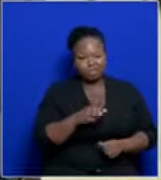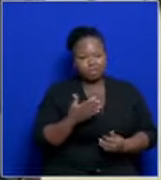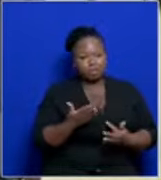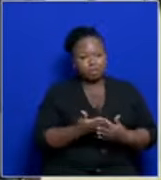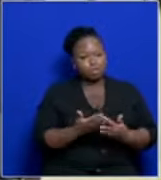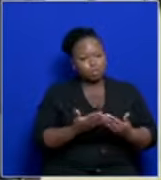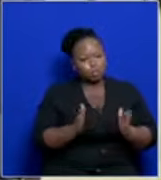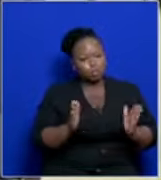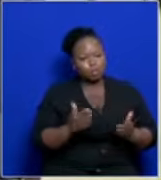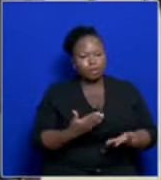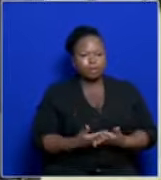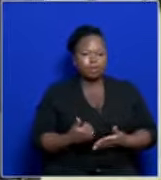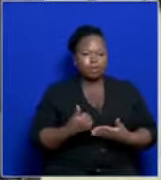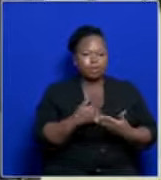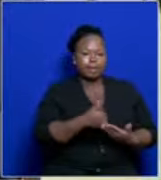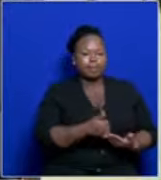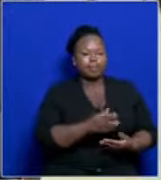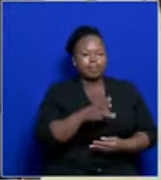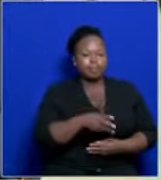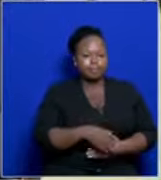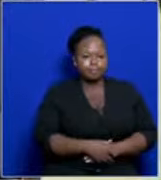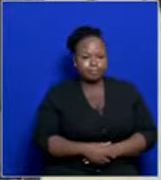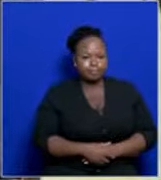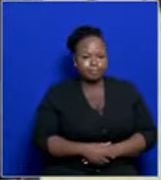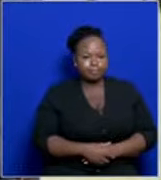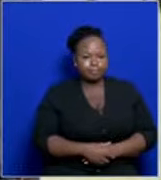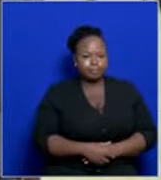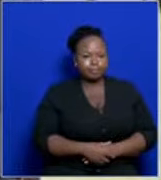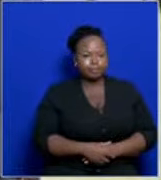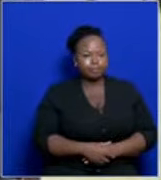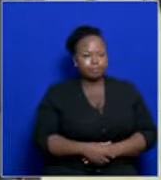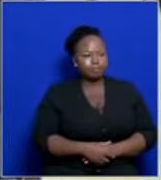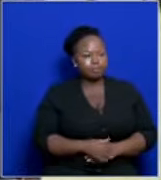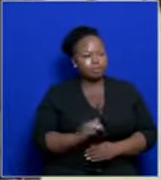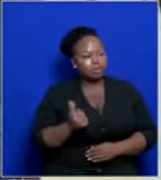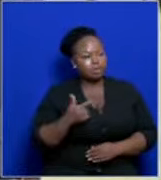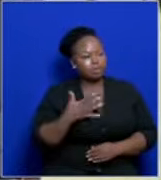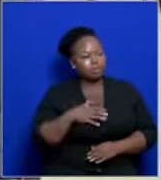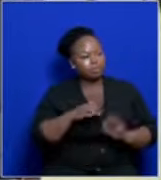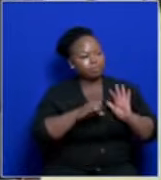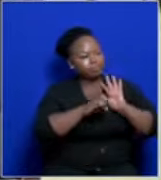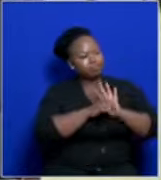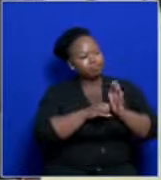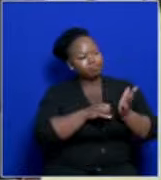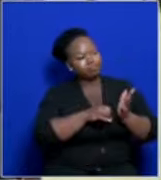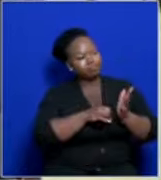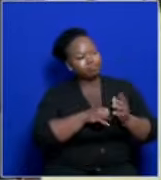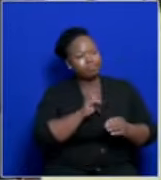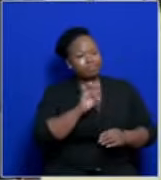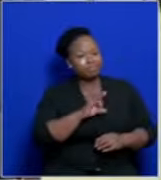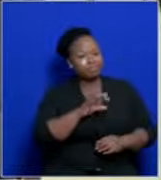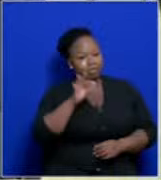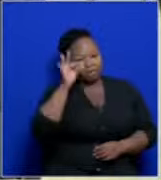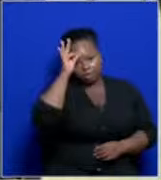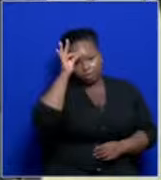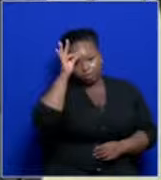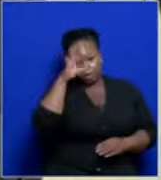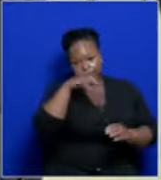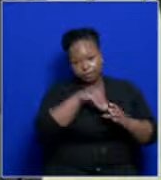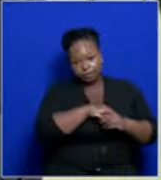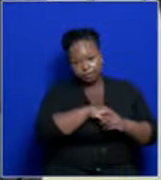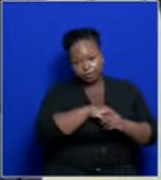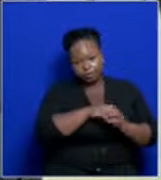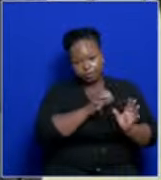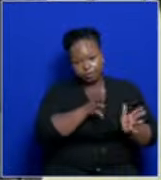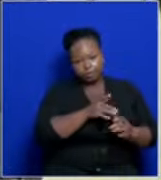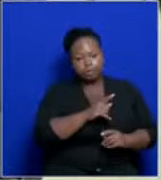in opening a case and establish if there is police involvement. But according to the video,